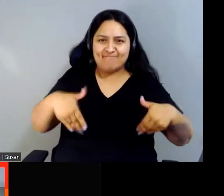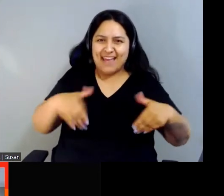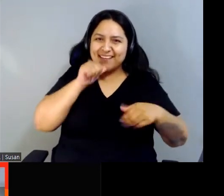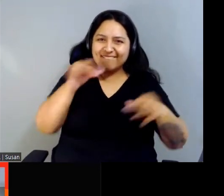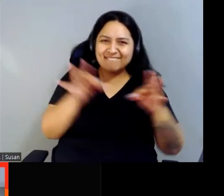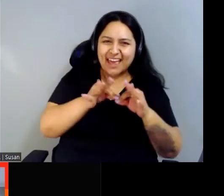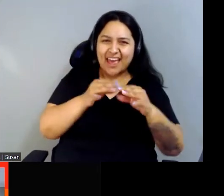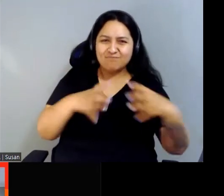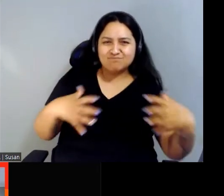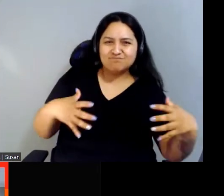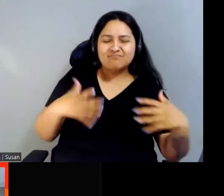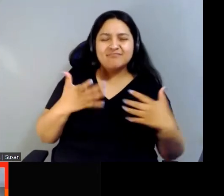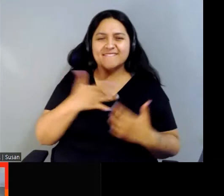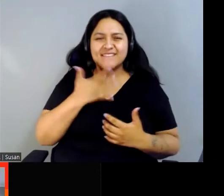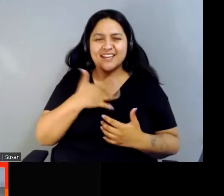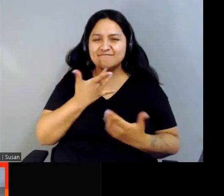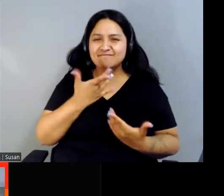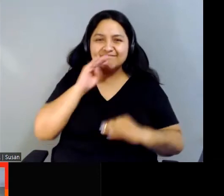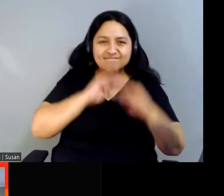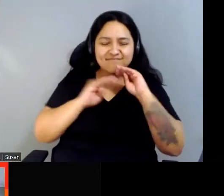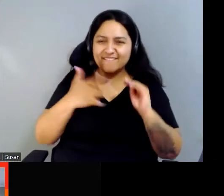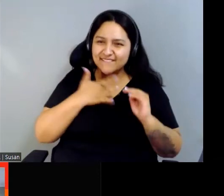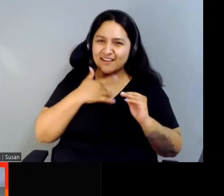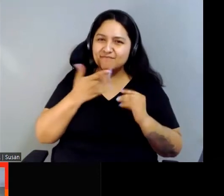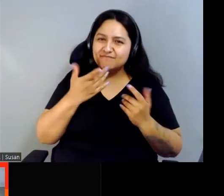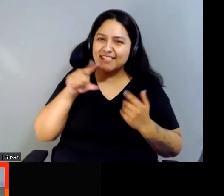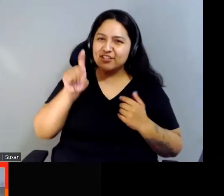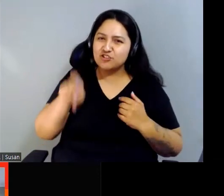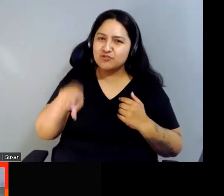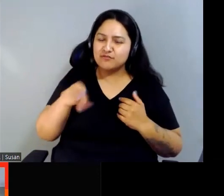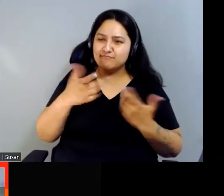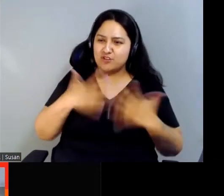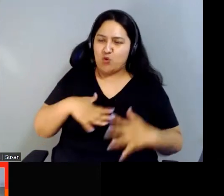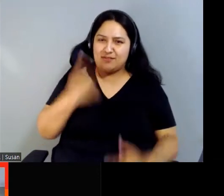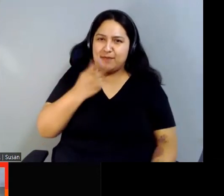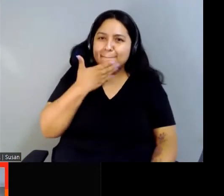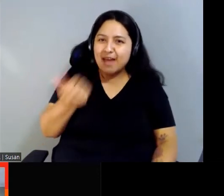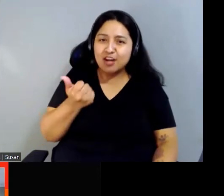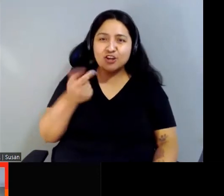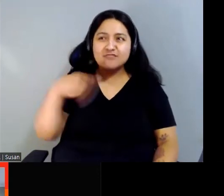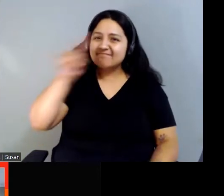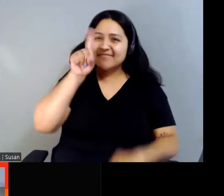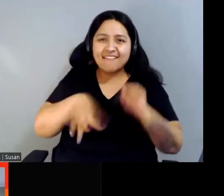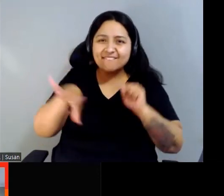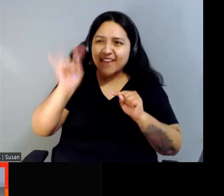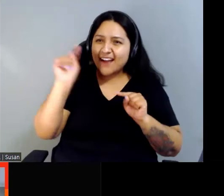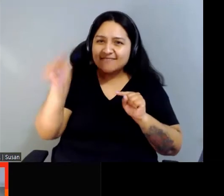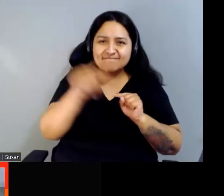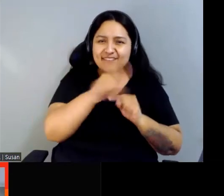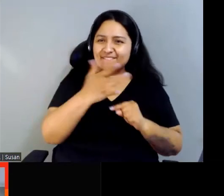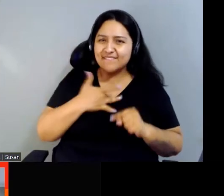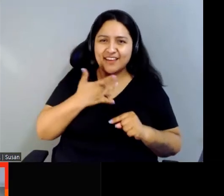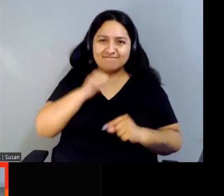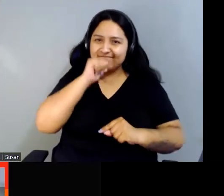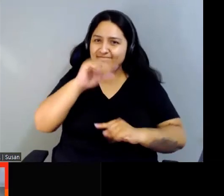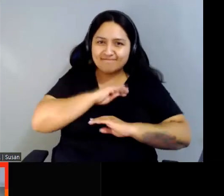And I felt like I deserved better. So no one else was making it for me to my satisfaction. I did a lot